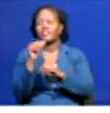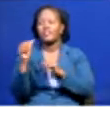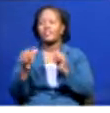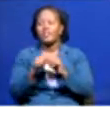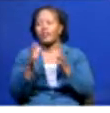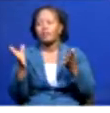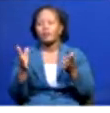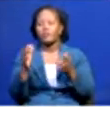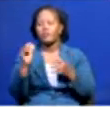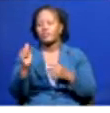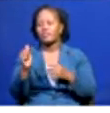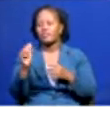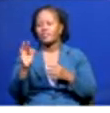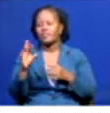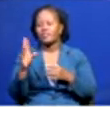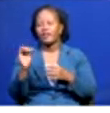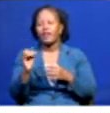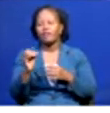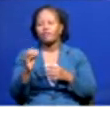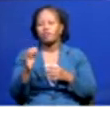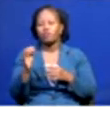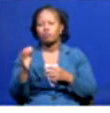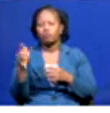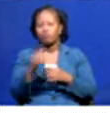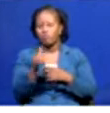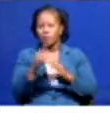Afro cinema continues.